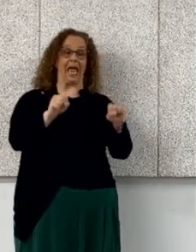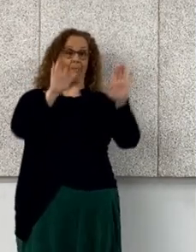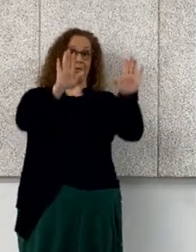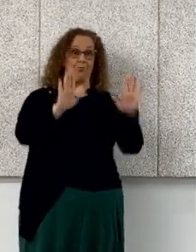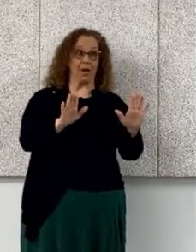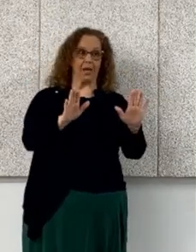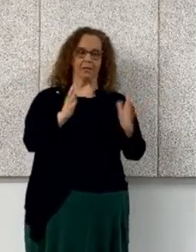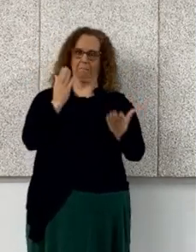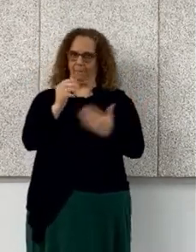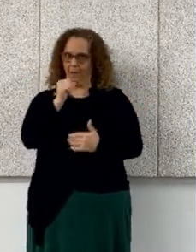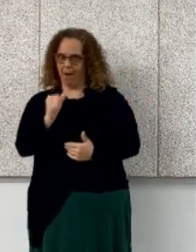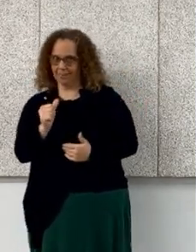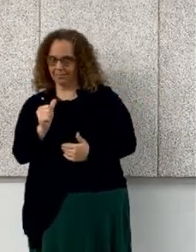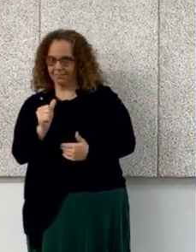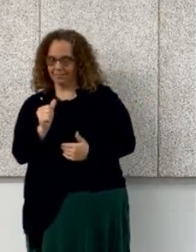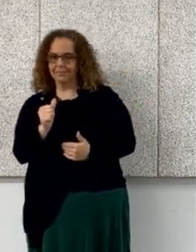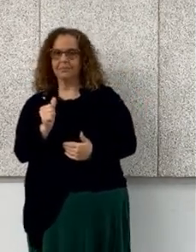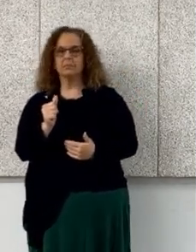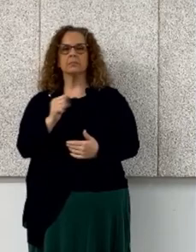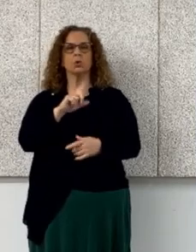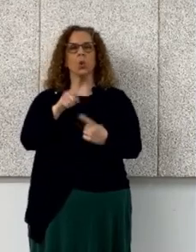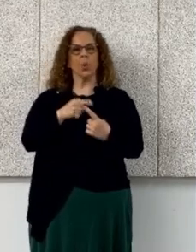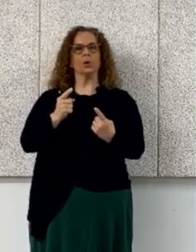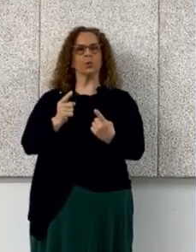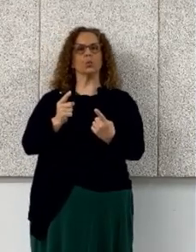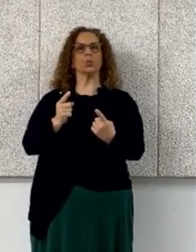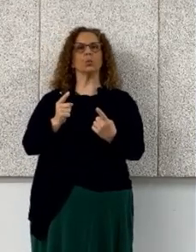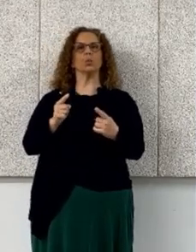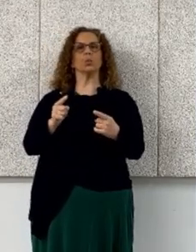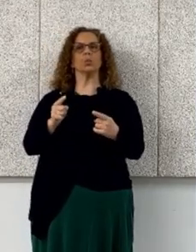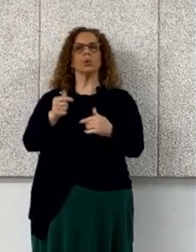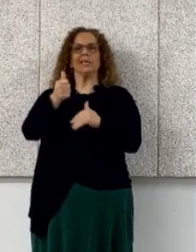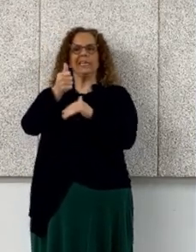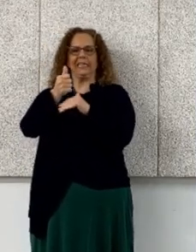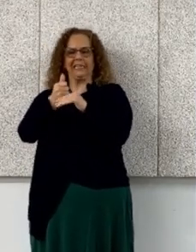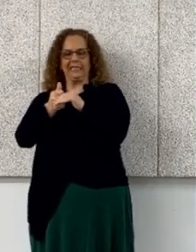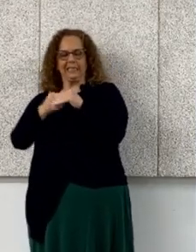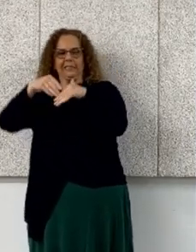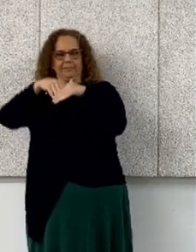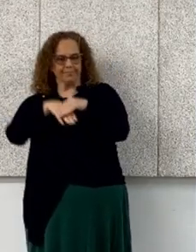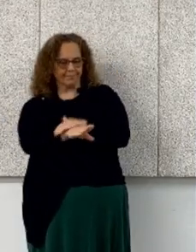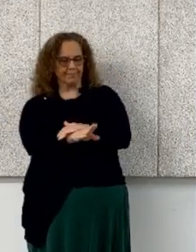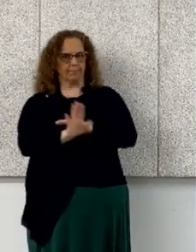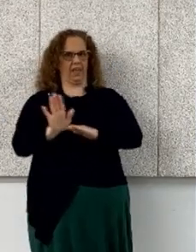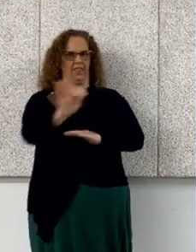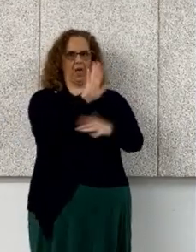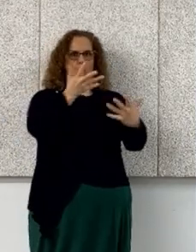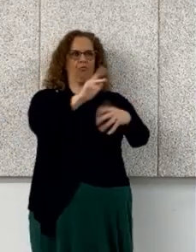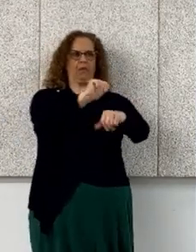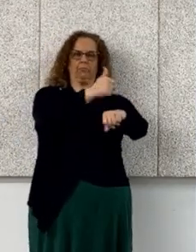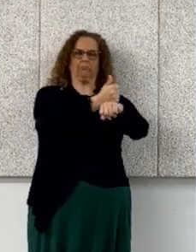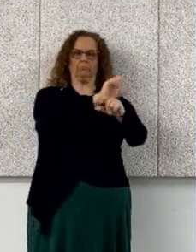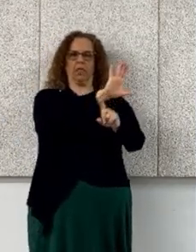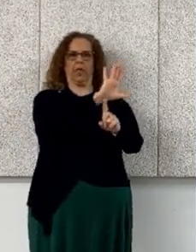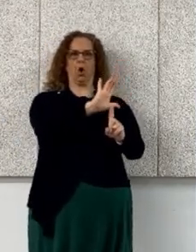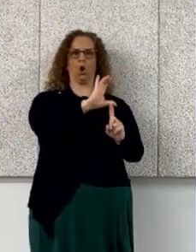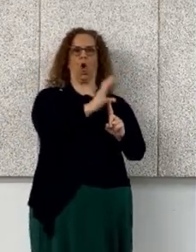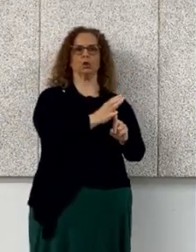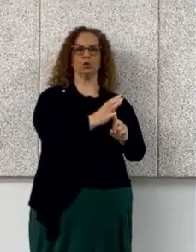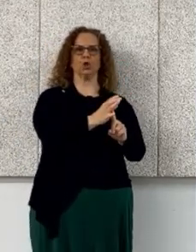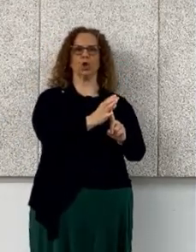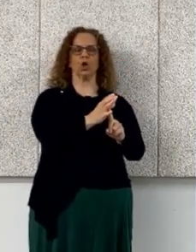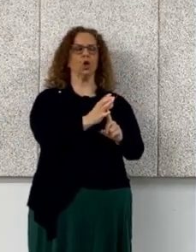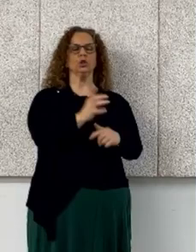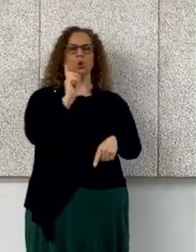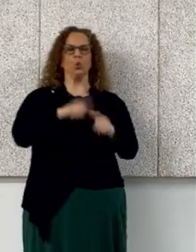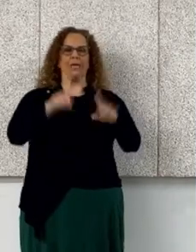great thing. But, you know, when you're landing inside someone else's culture, it's not a great idea to just, like, plant your flag